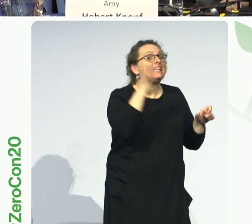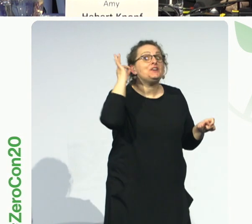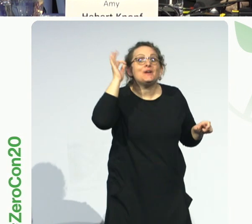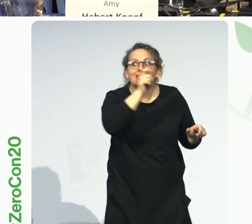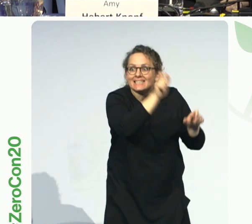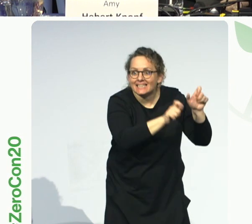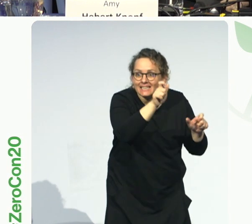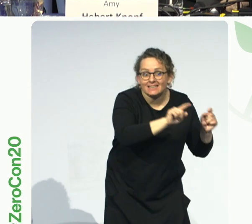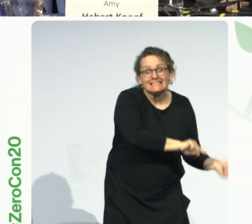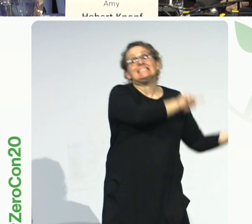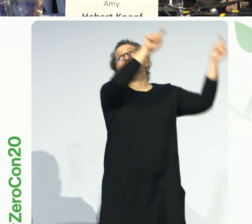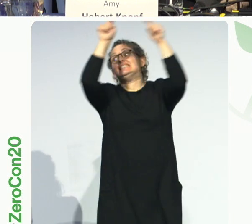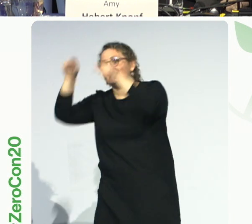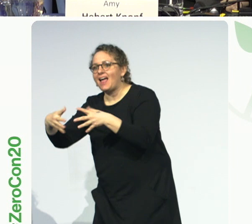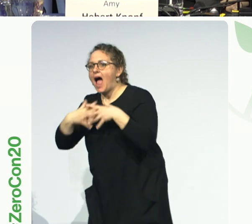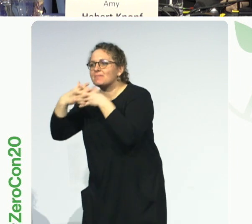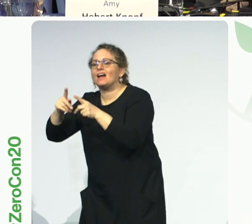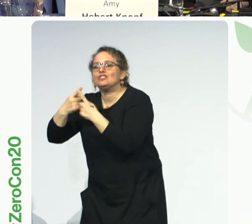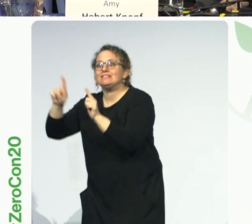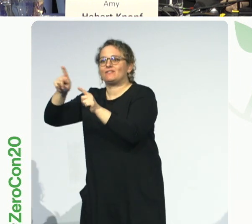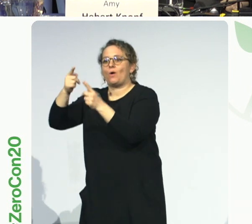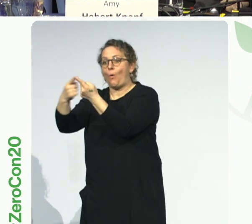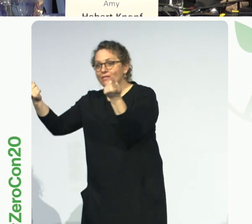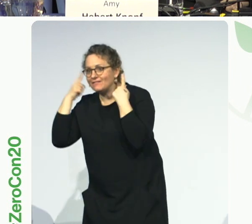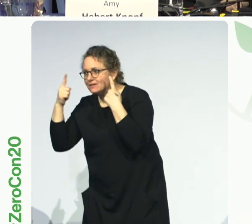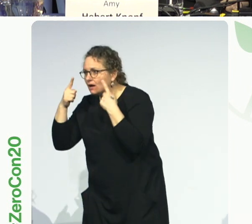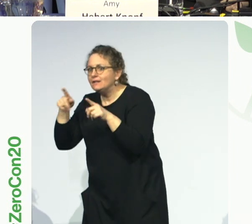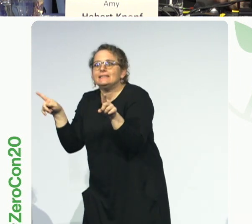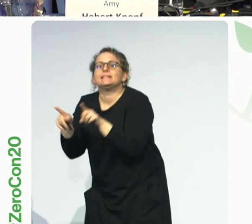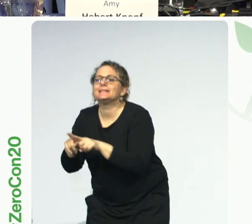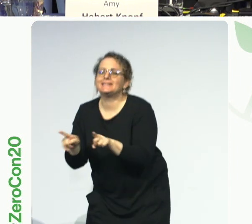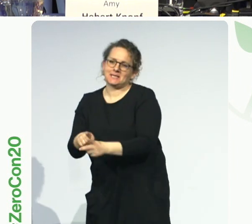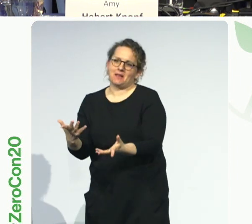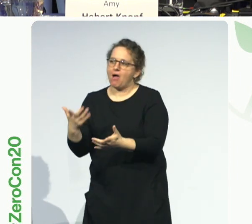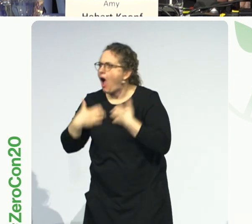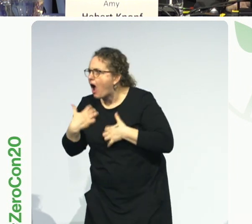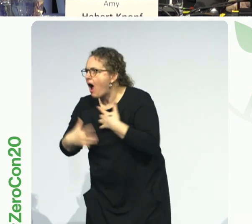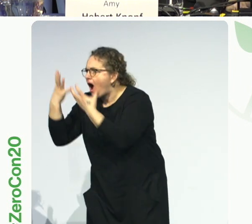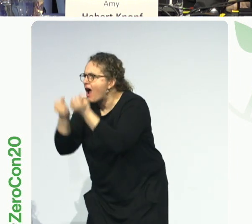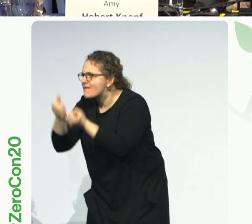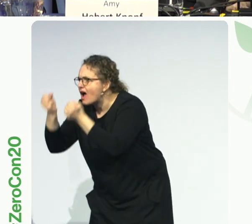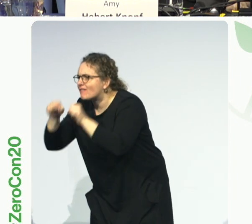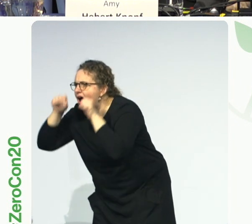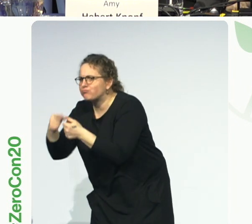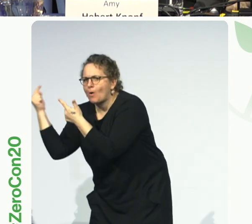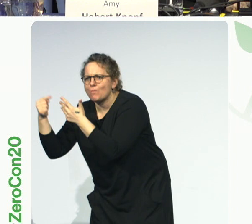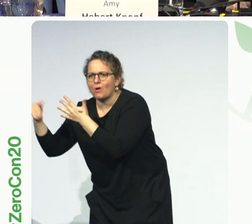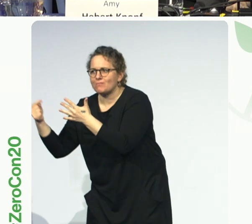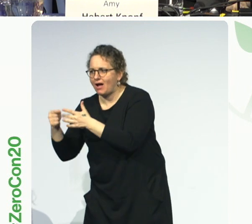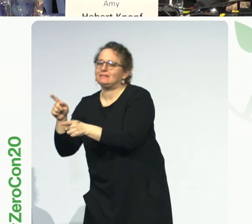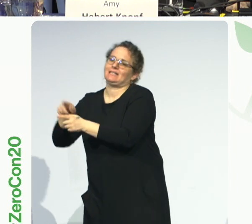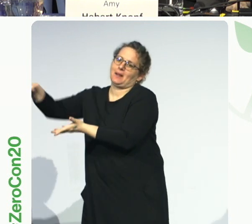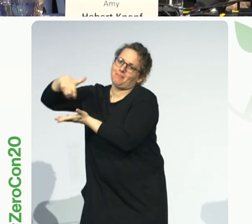This is our interns and then our program leader. The first young woman is Shai Rong,